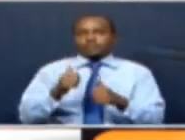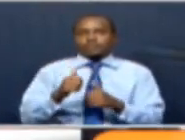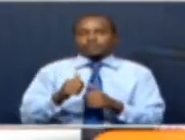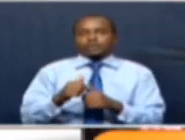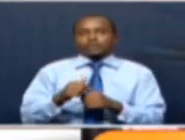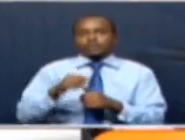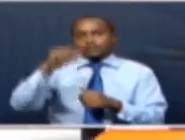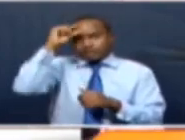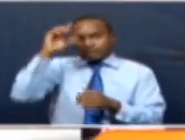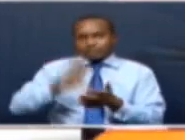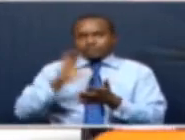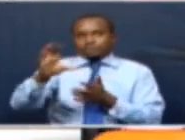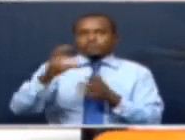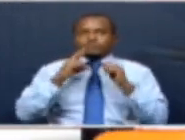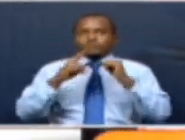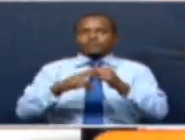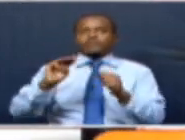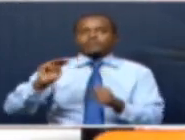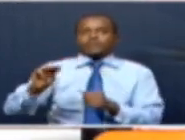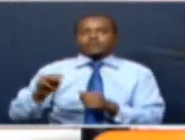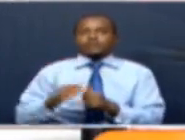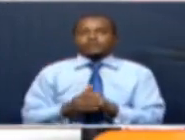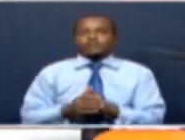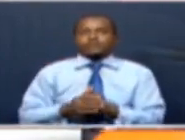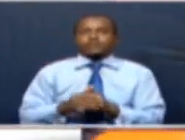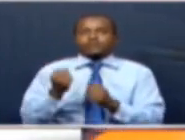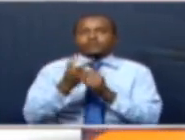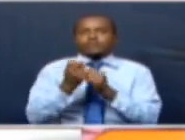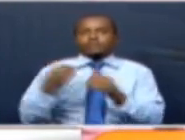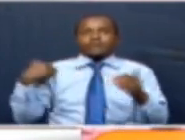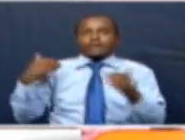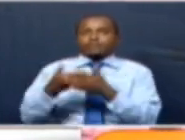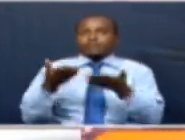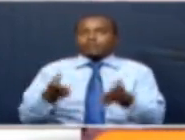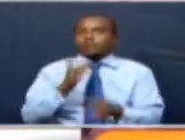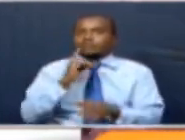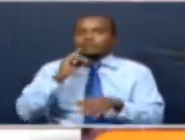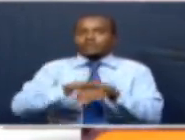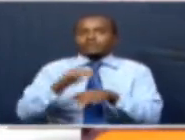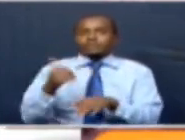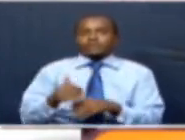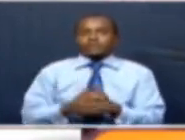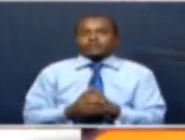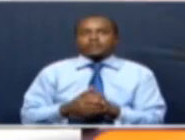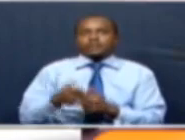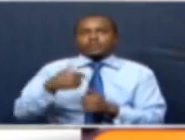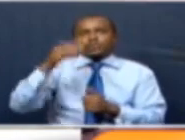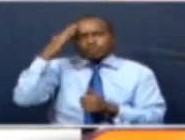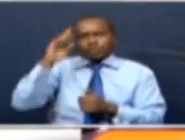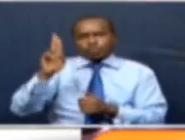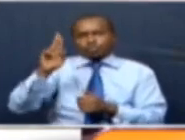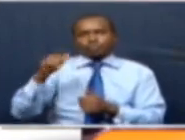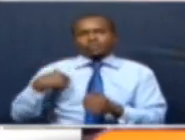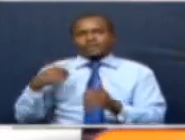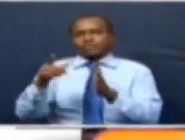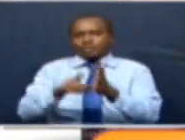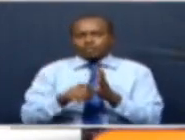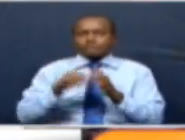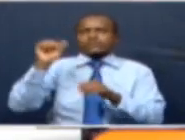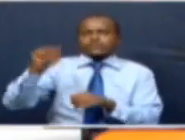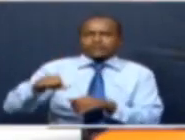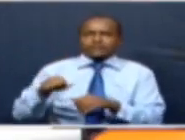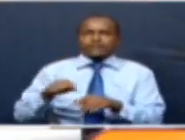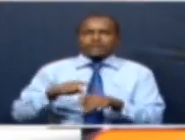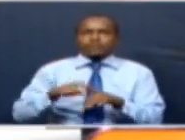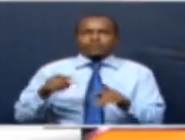milioni 700 on December. Hiyo milioni 700 mpaka saizi wanasema hawana. Tunajua Uchumi kuna madeni, yes. But kuna